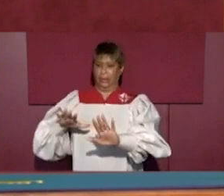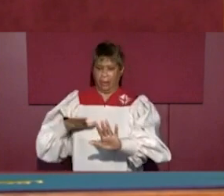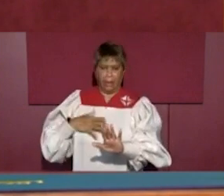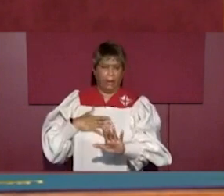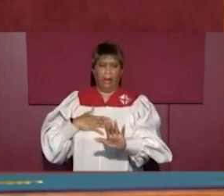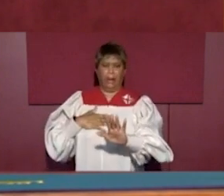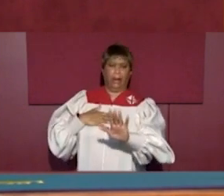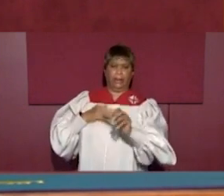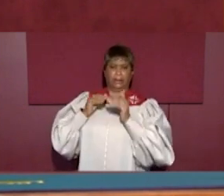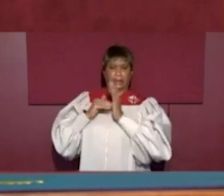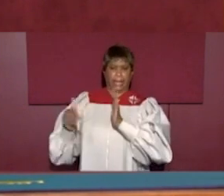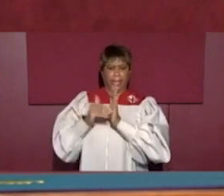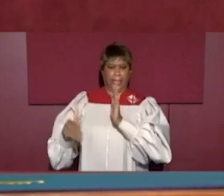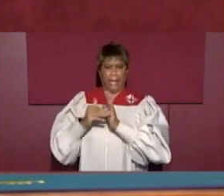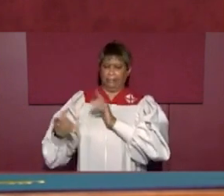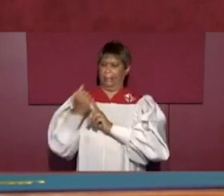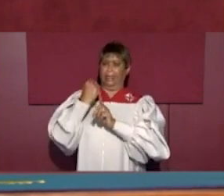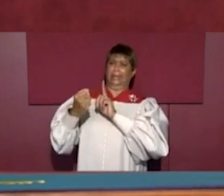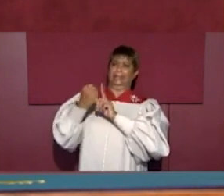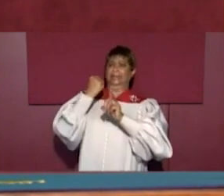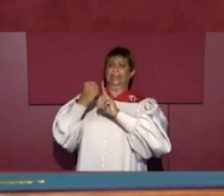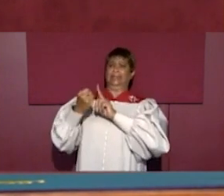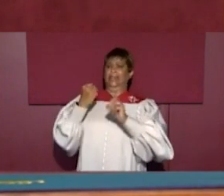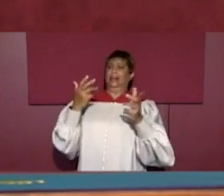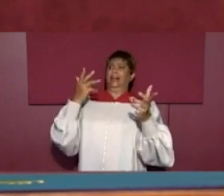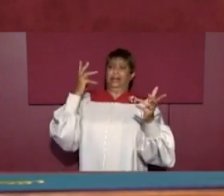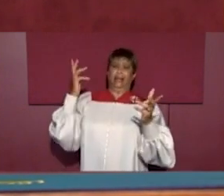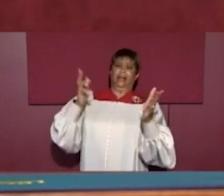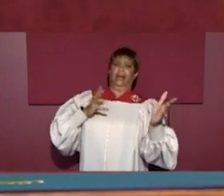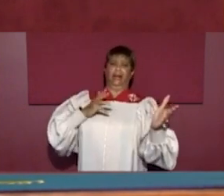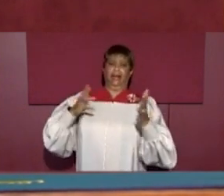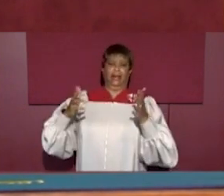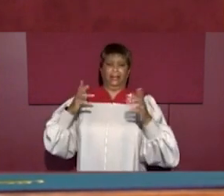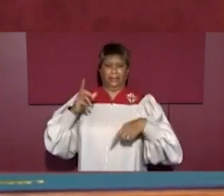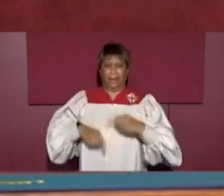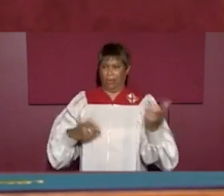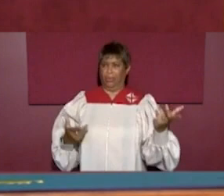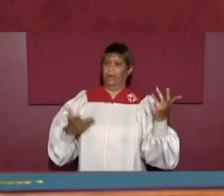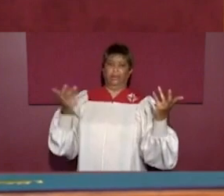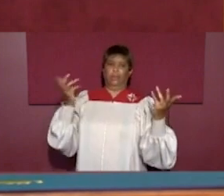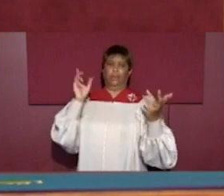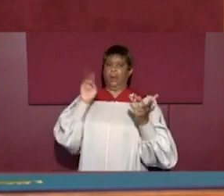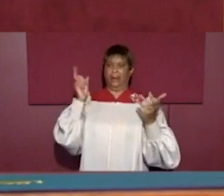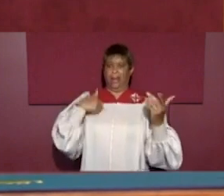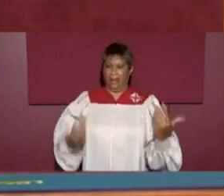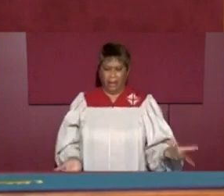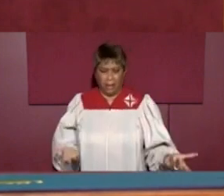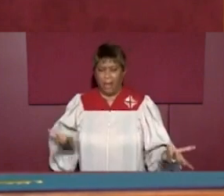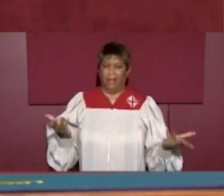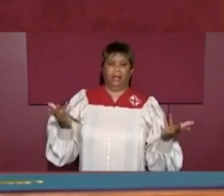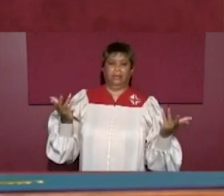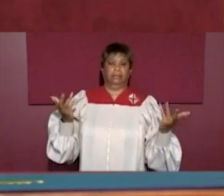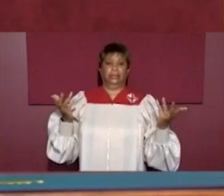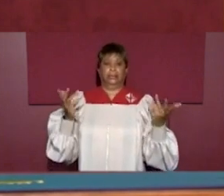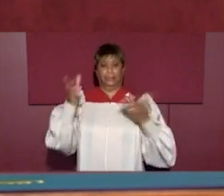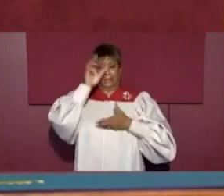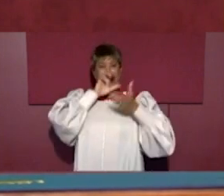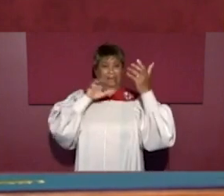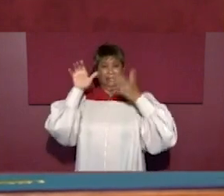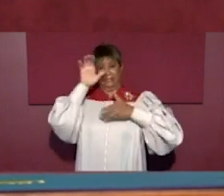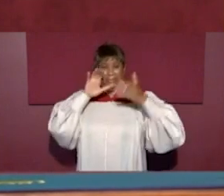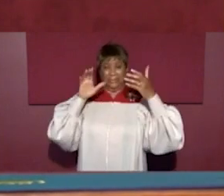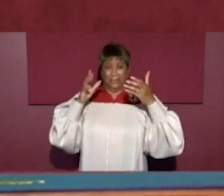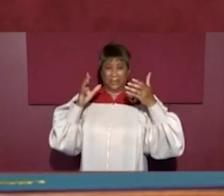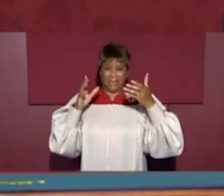but before you can get yourself together, then you take another one. And the next thing you know, you can't tell which is up, down, left, right, you're disoriented. And you